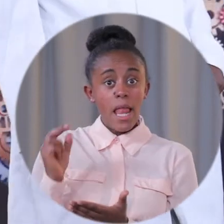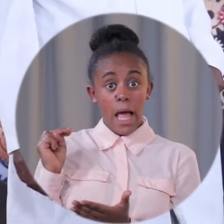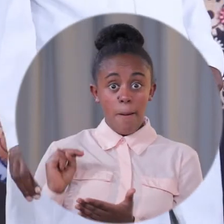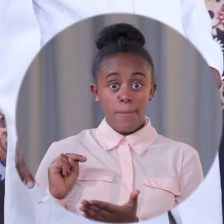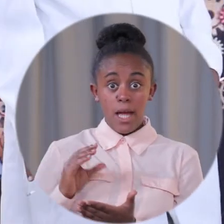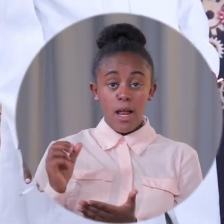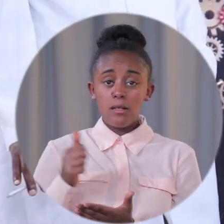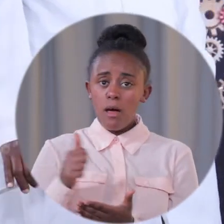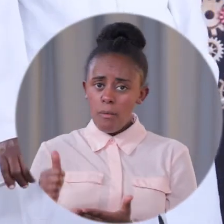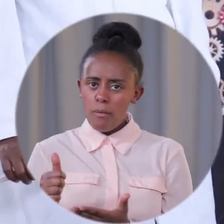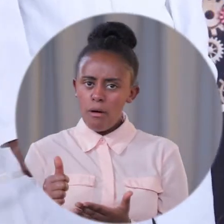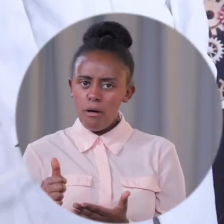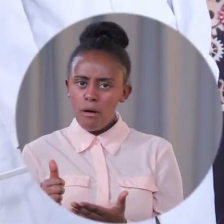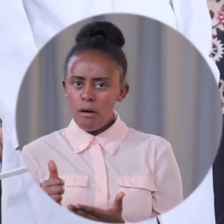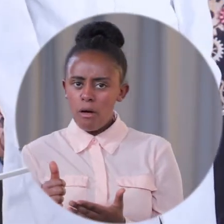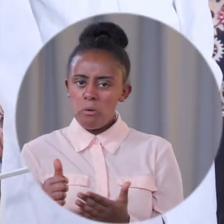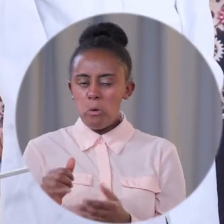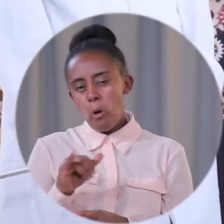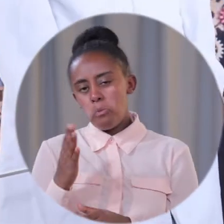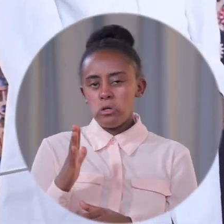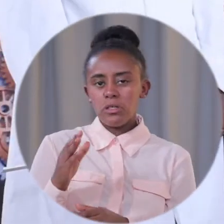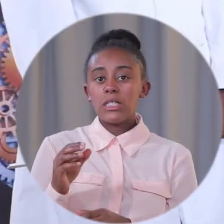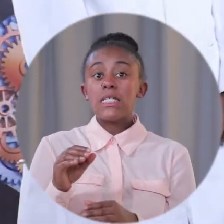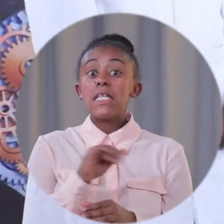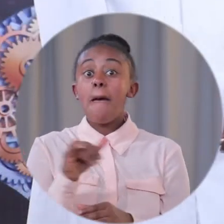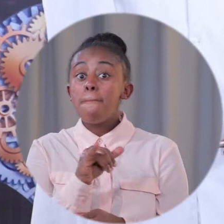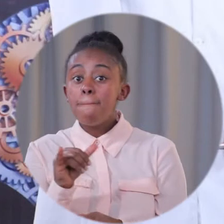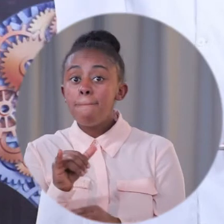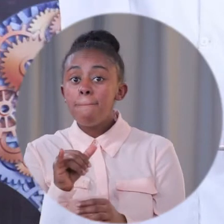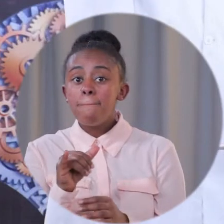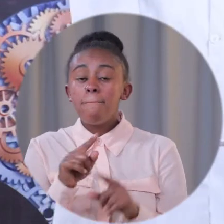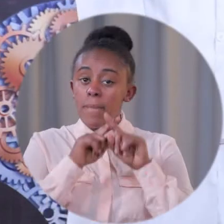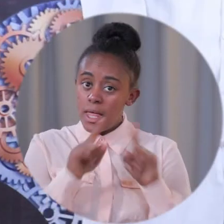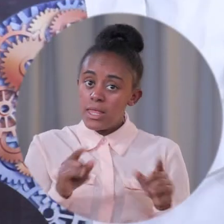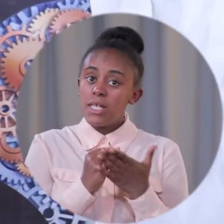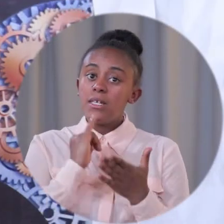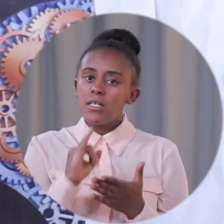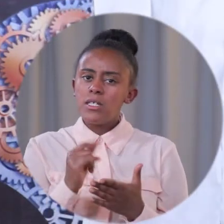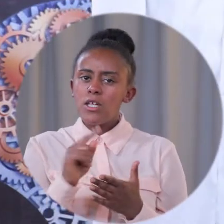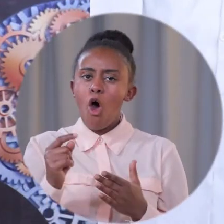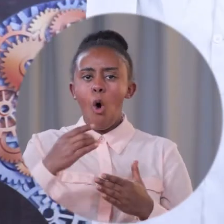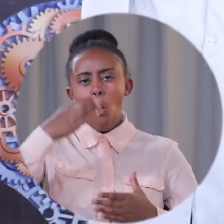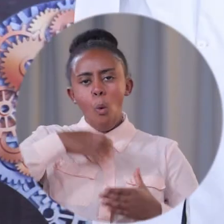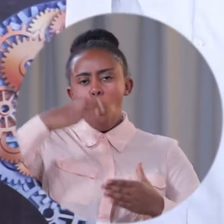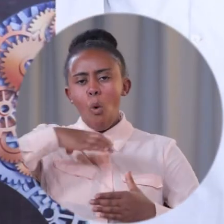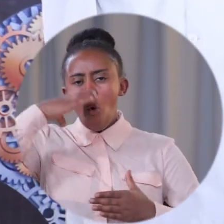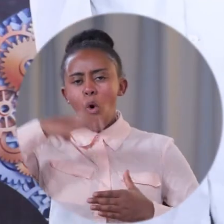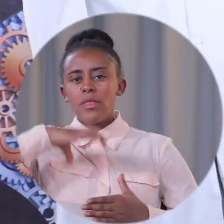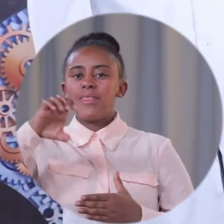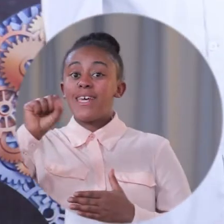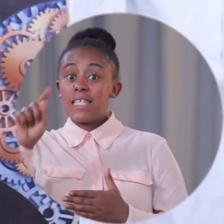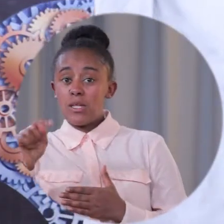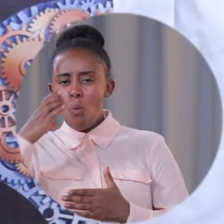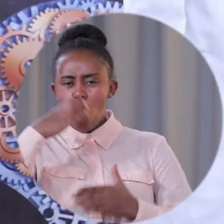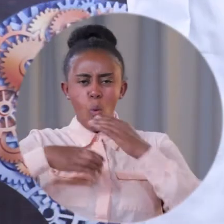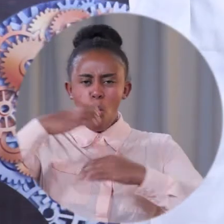Urji, almost the same, but it is the hottest weather.